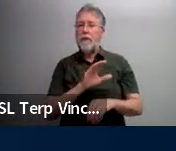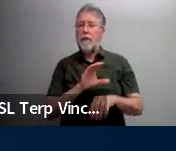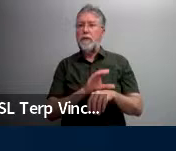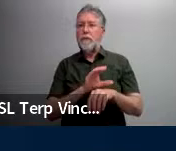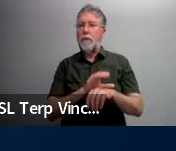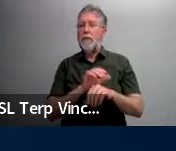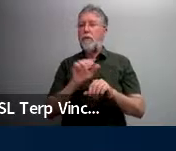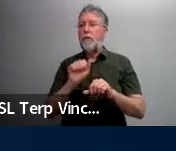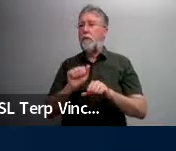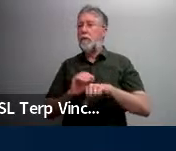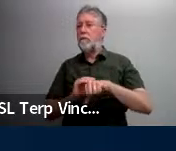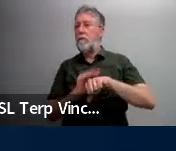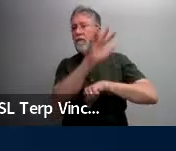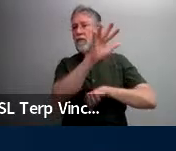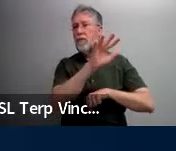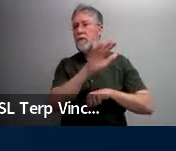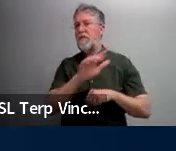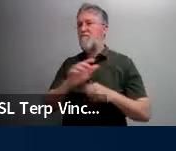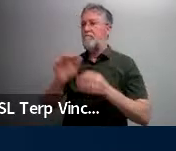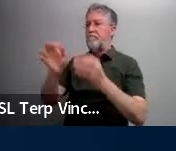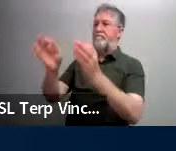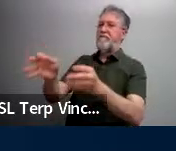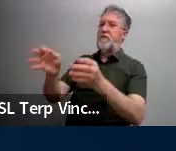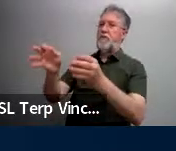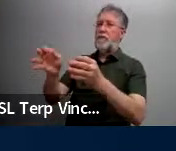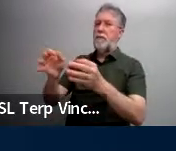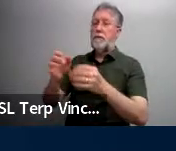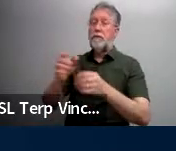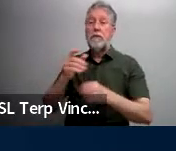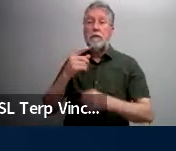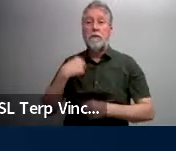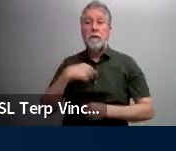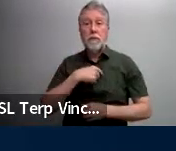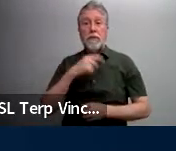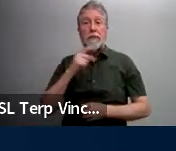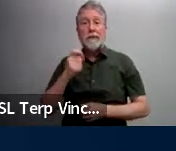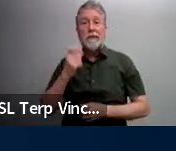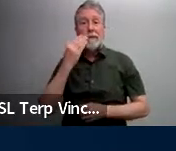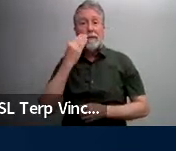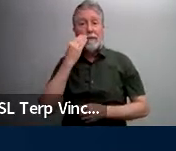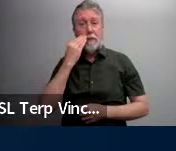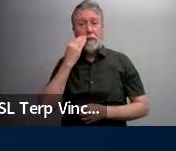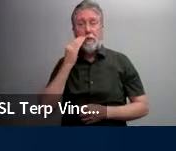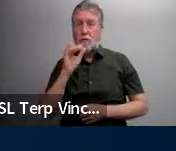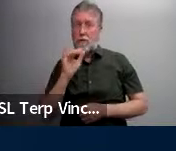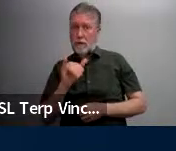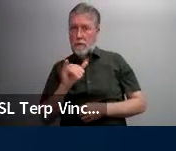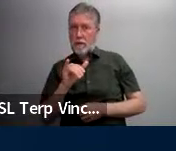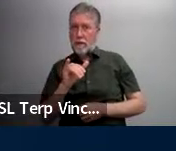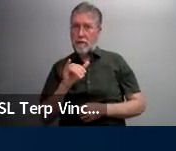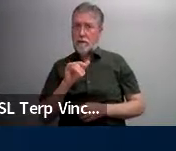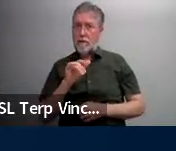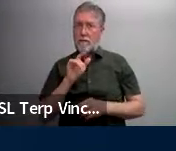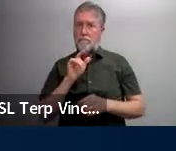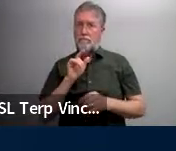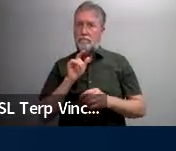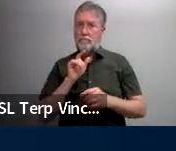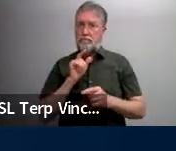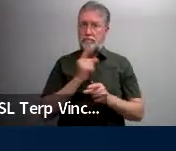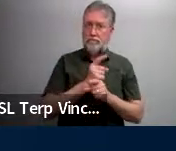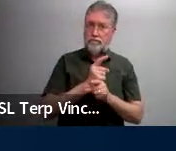determination, and we also want to be aware of the impact there. So why is this being done?